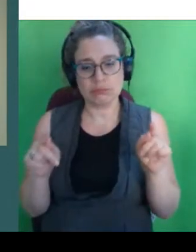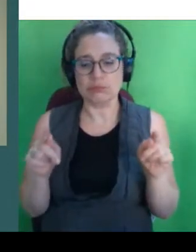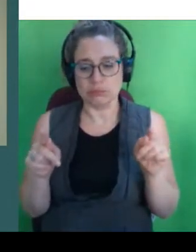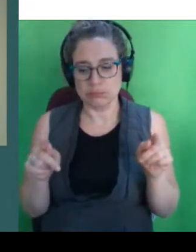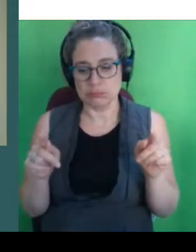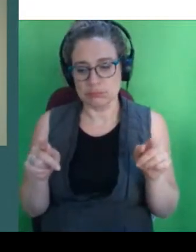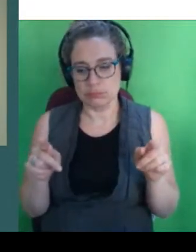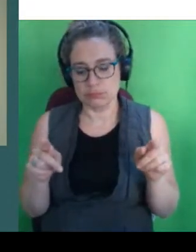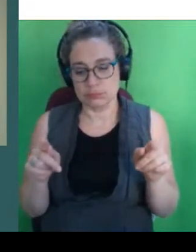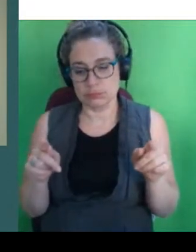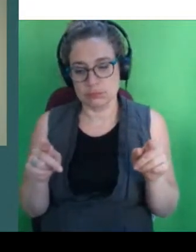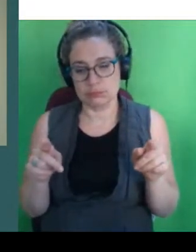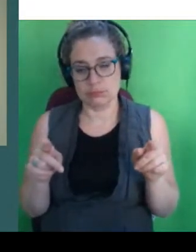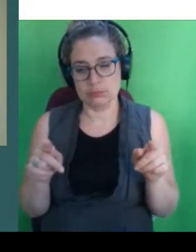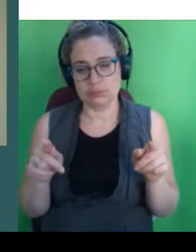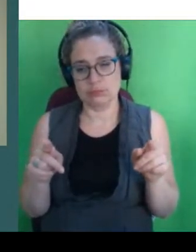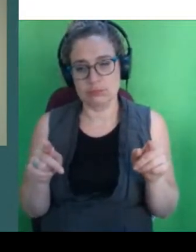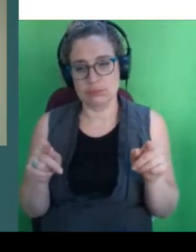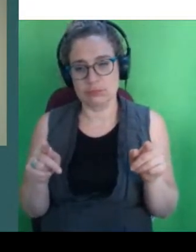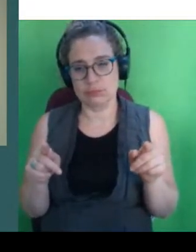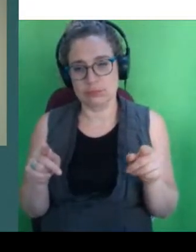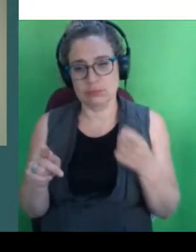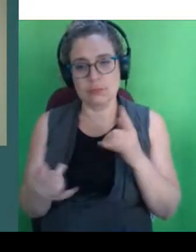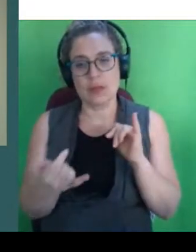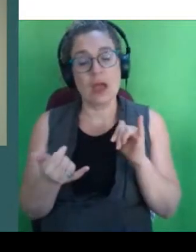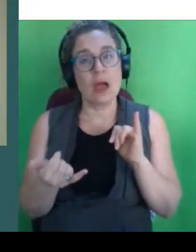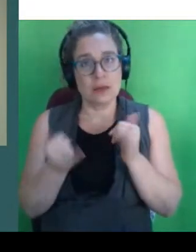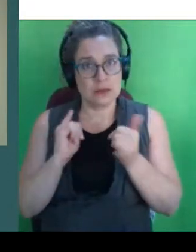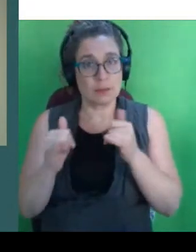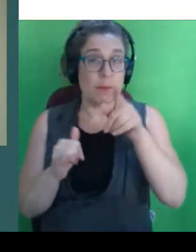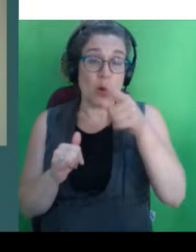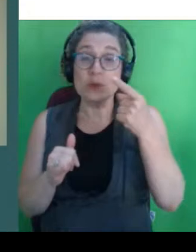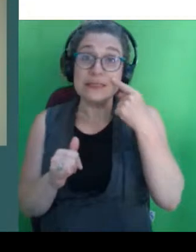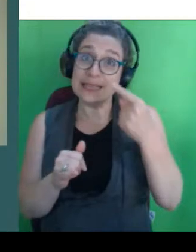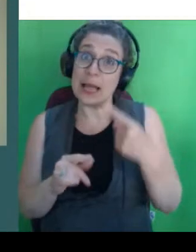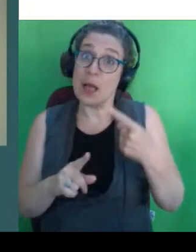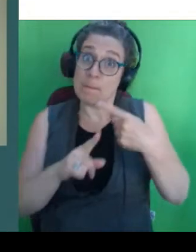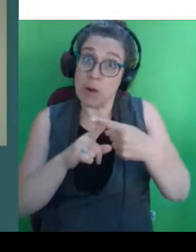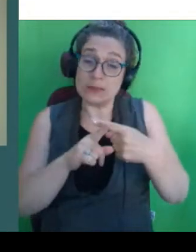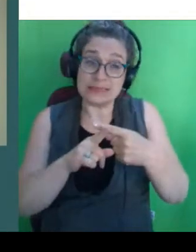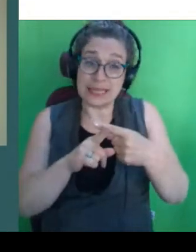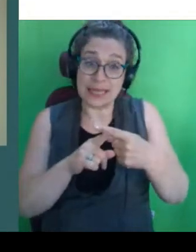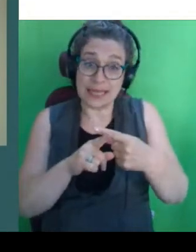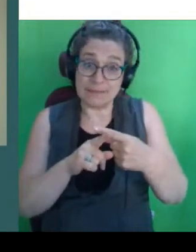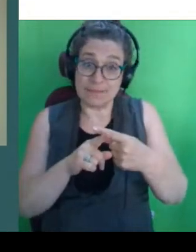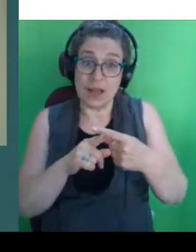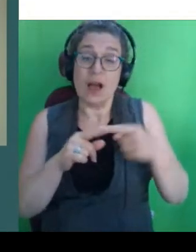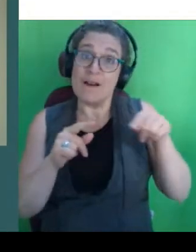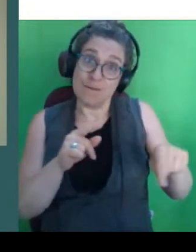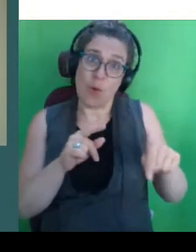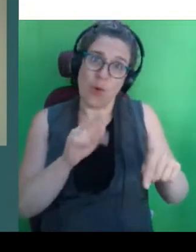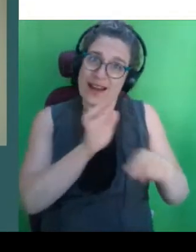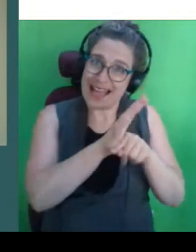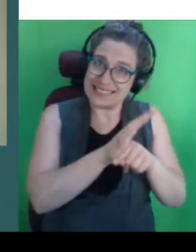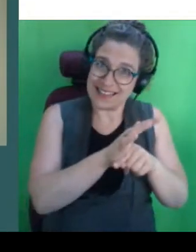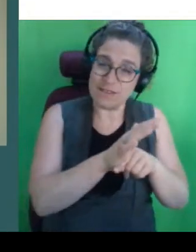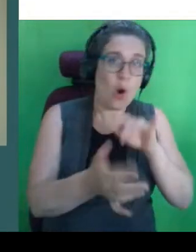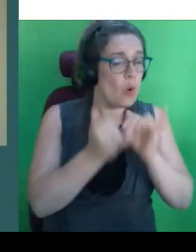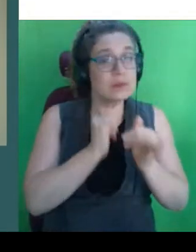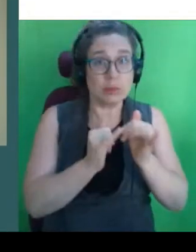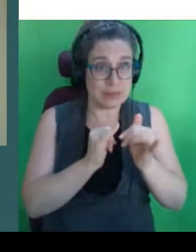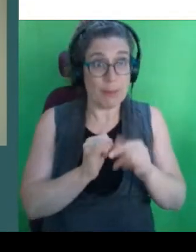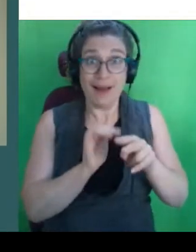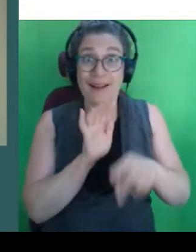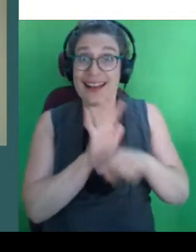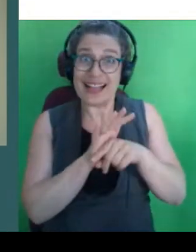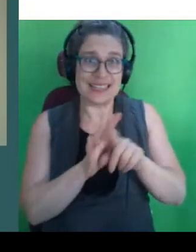You will sometimes see a positive skin prick test and a negative specific IgE, and the other way around. Of course, if they're both in